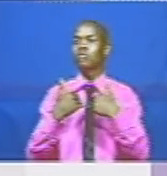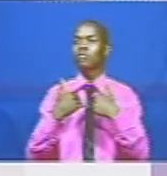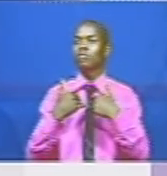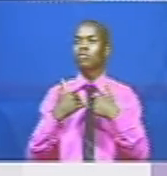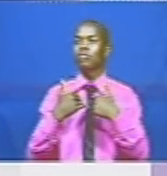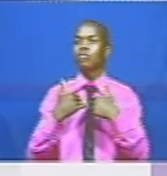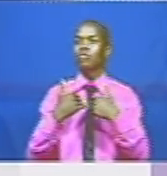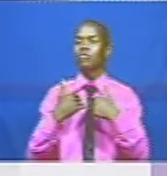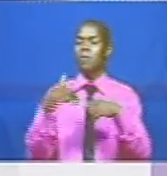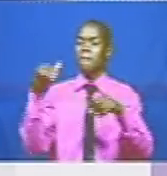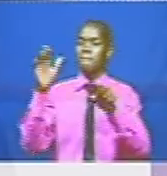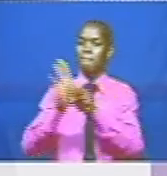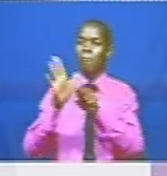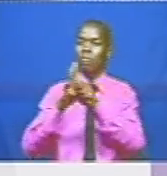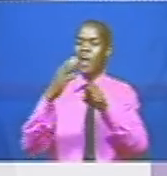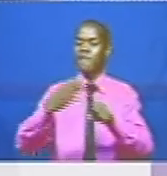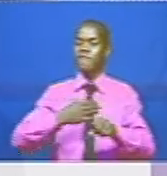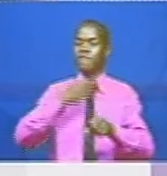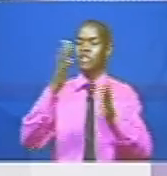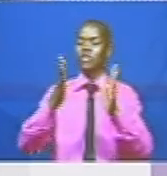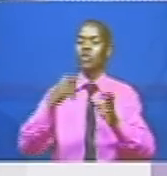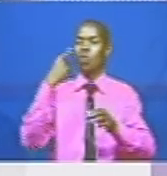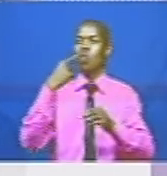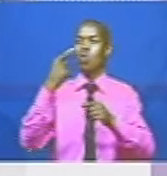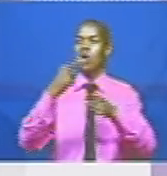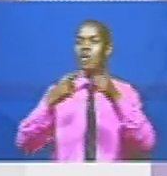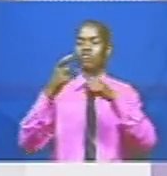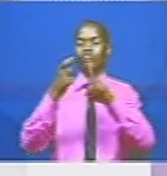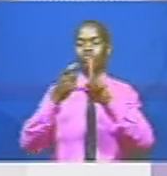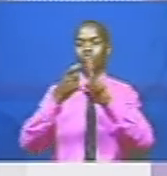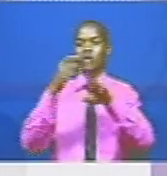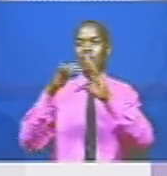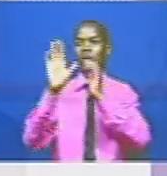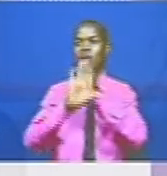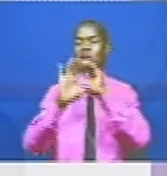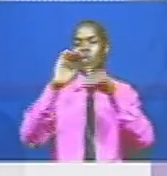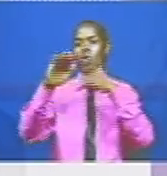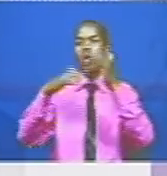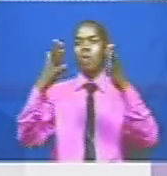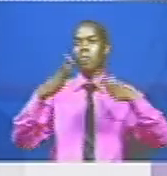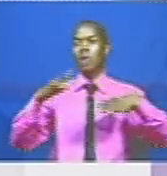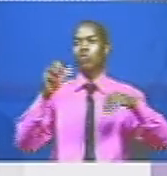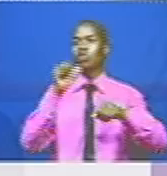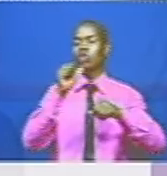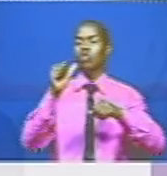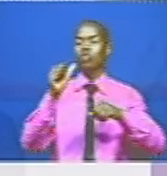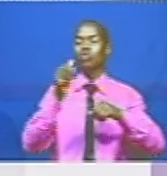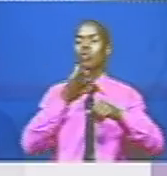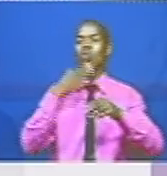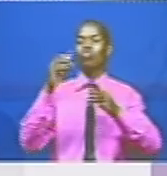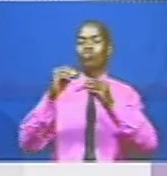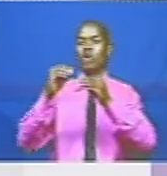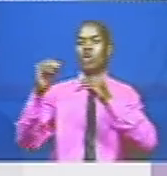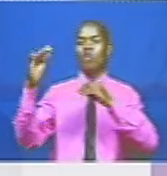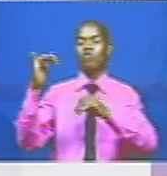most visitors who come from abroad, they are old people, and the old people, they don't want the long flights. So that